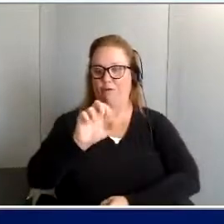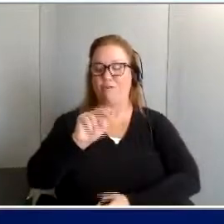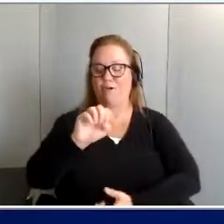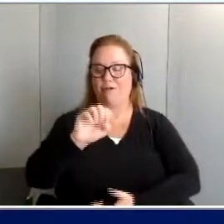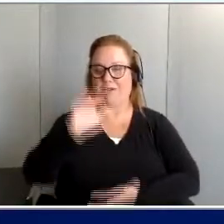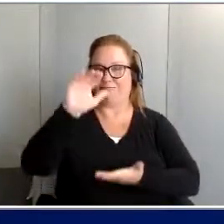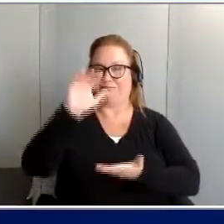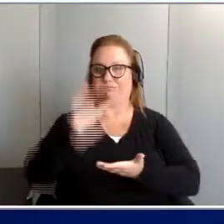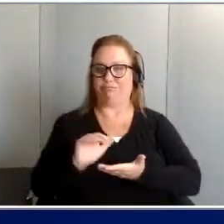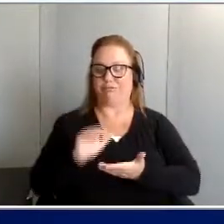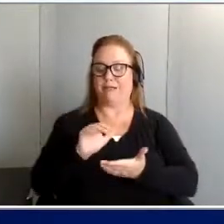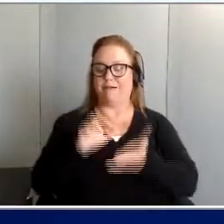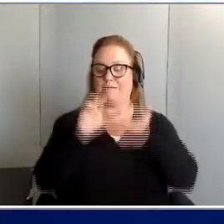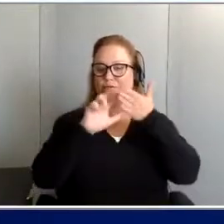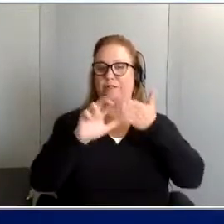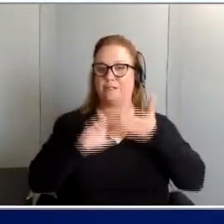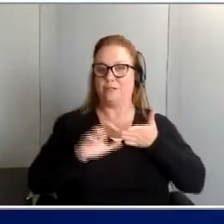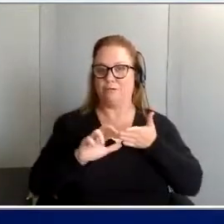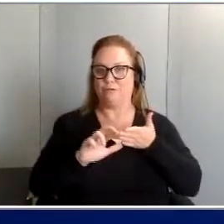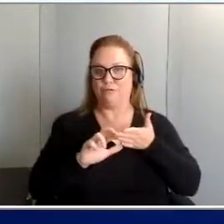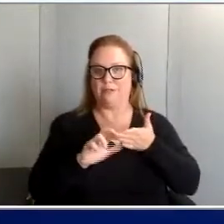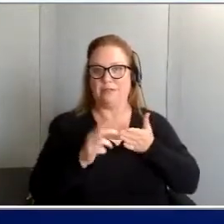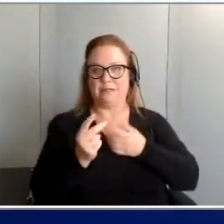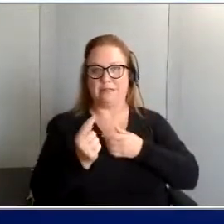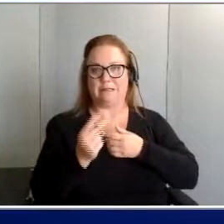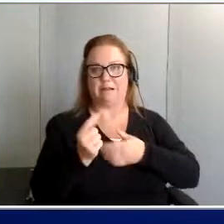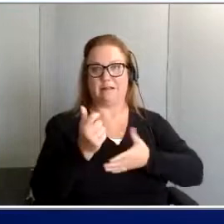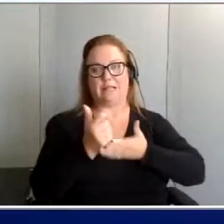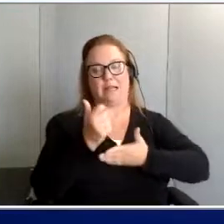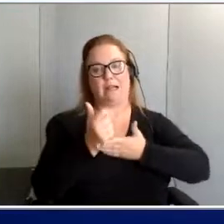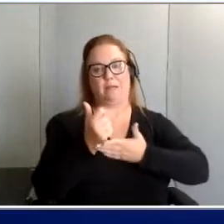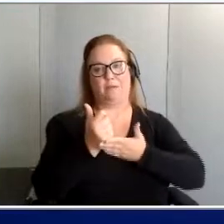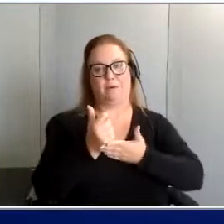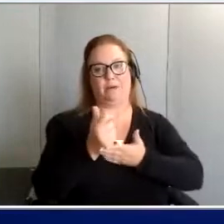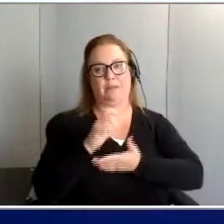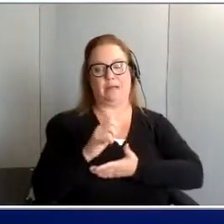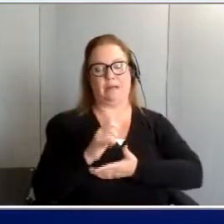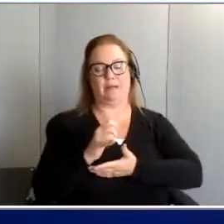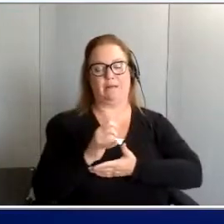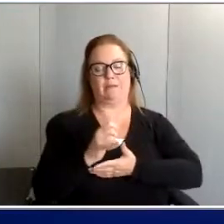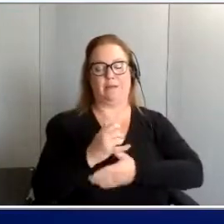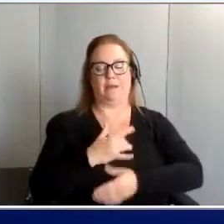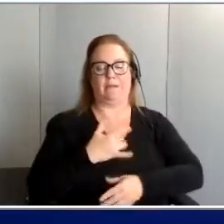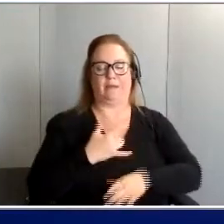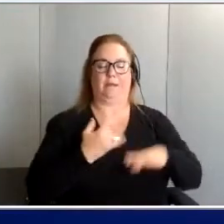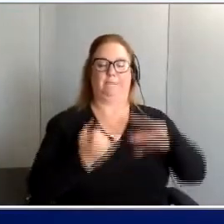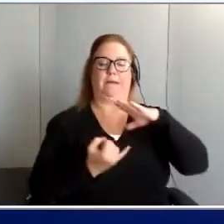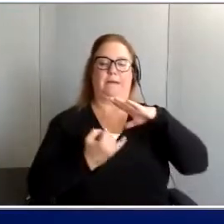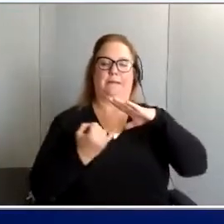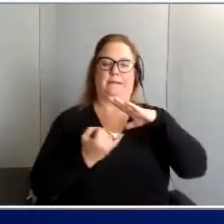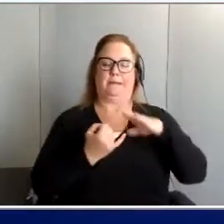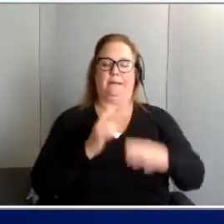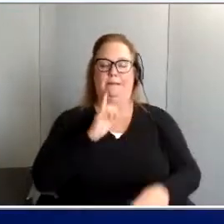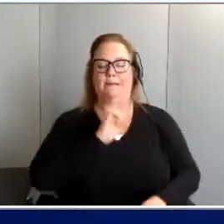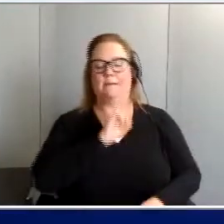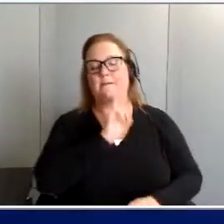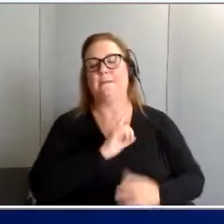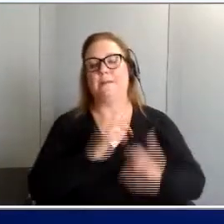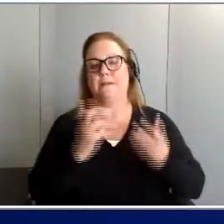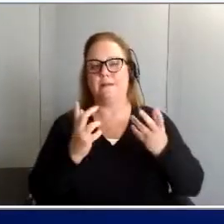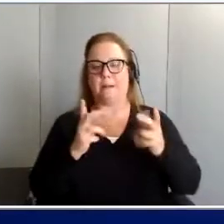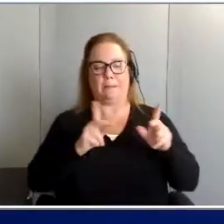done a lot of research. I mean, dogs can help with that loneliness piece that some people feel. People just want to